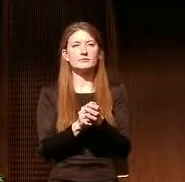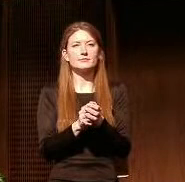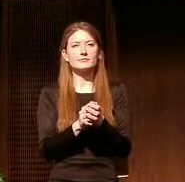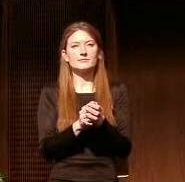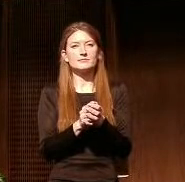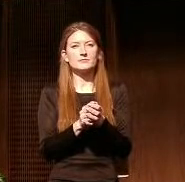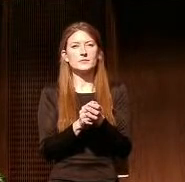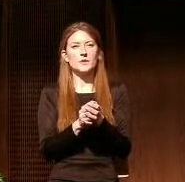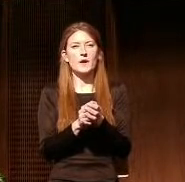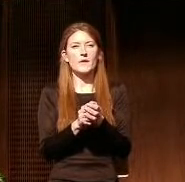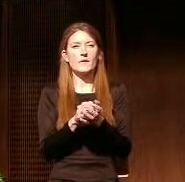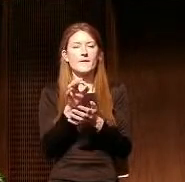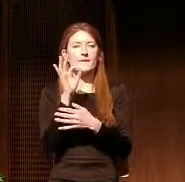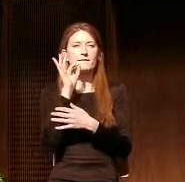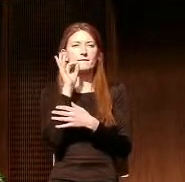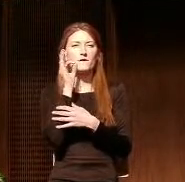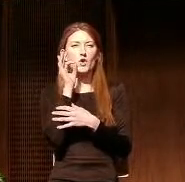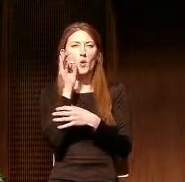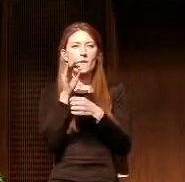fruitful